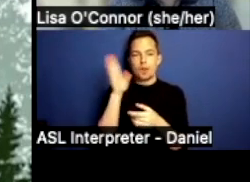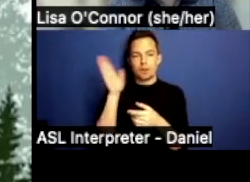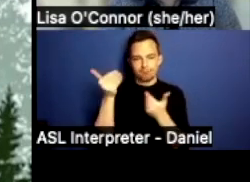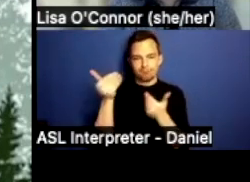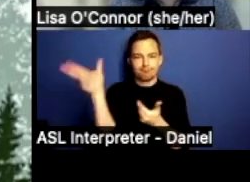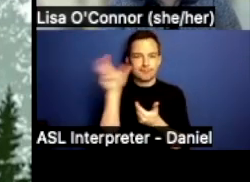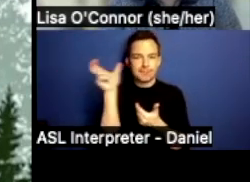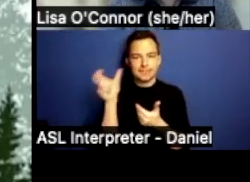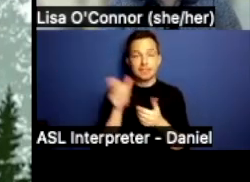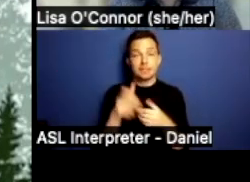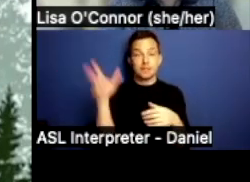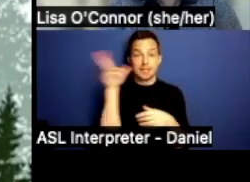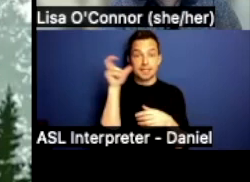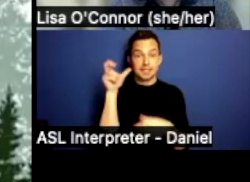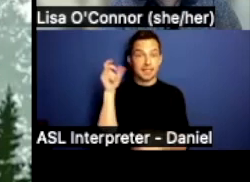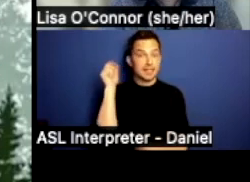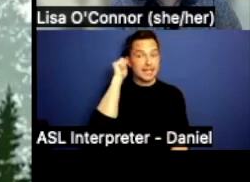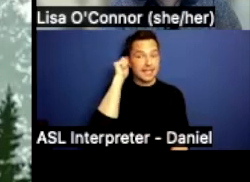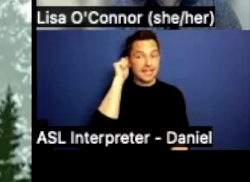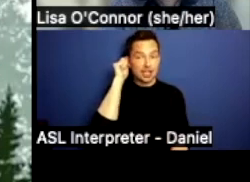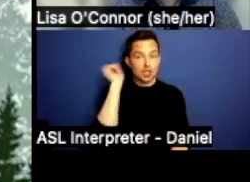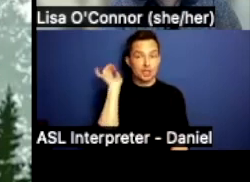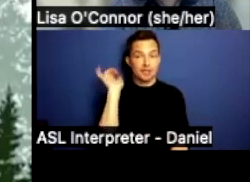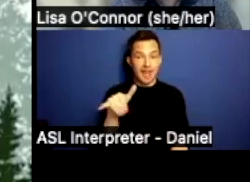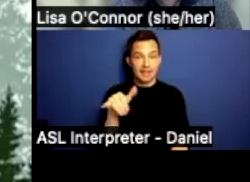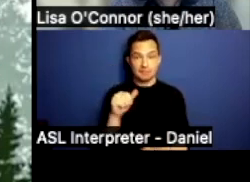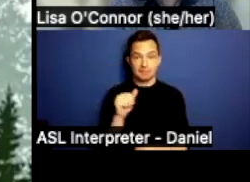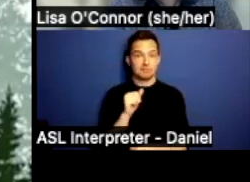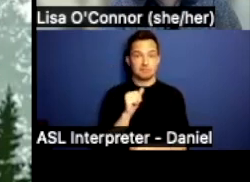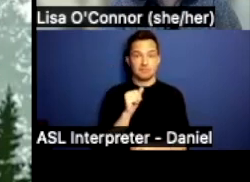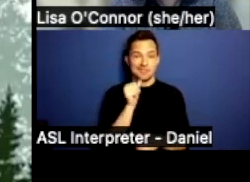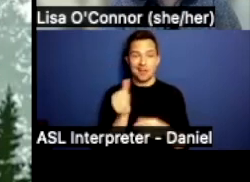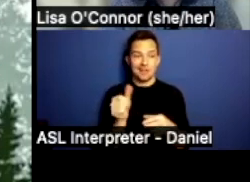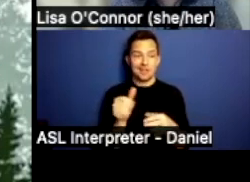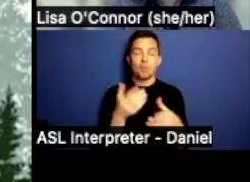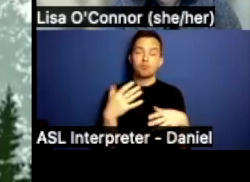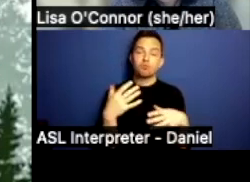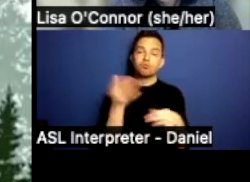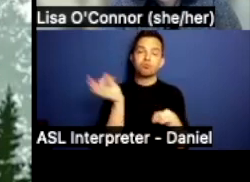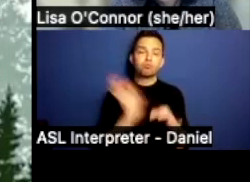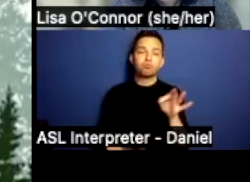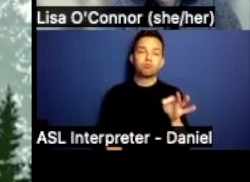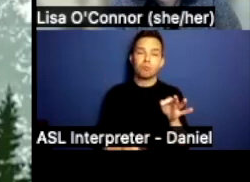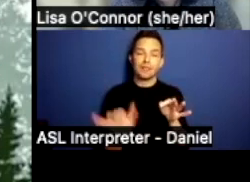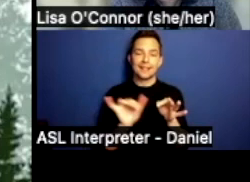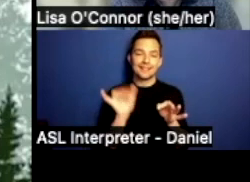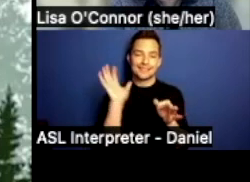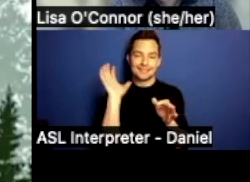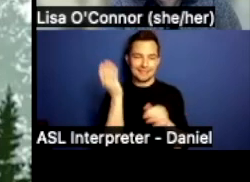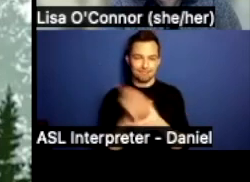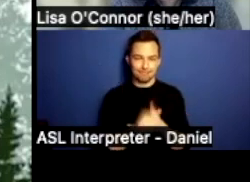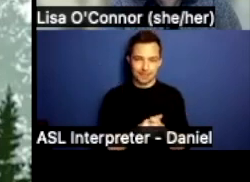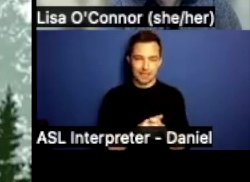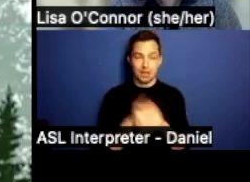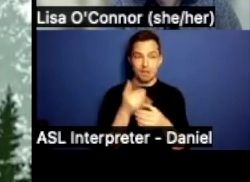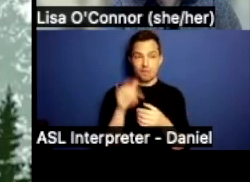that the listening ear is something that is not as simple as it sounds. And for that,